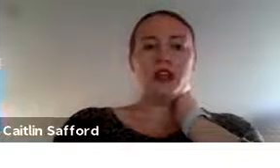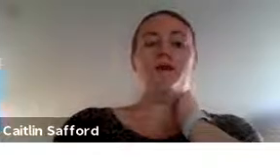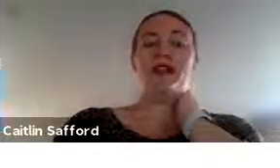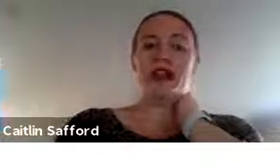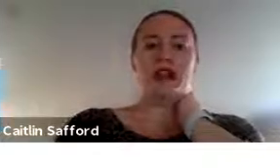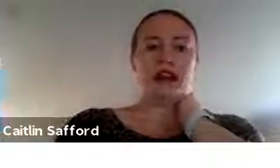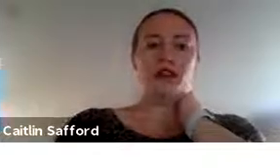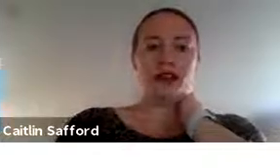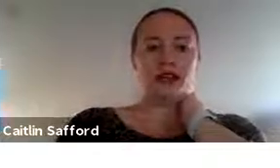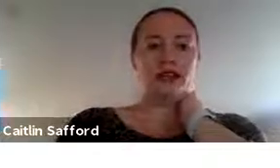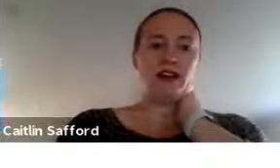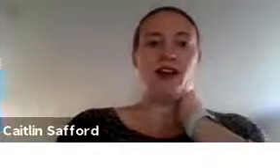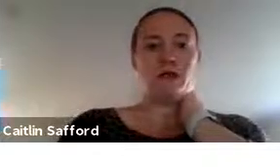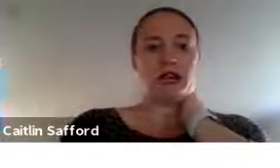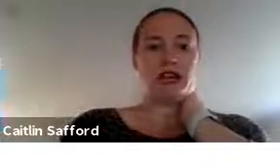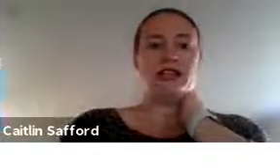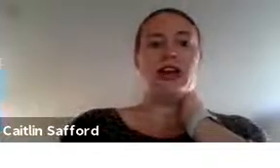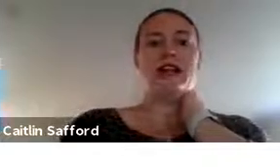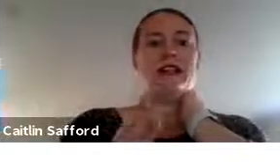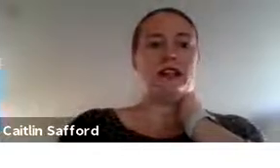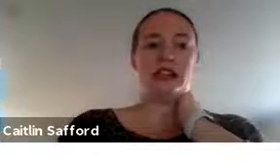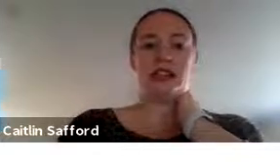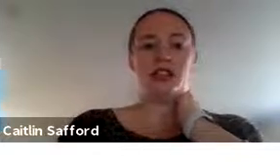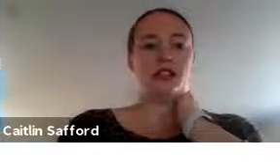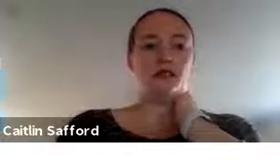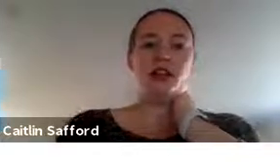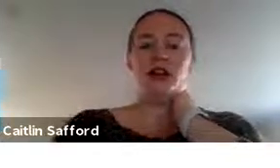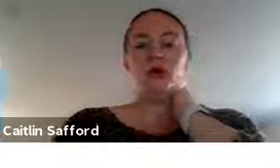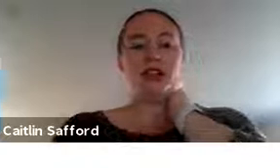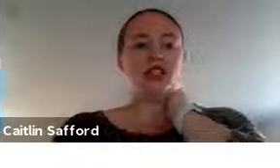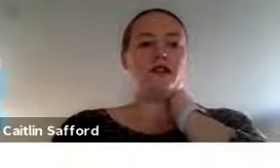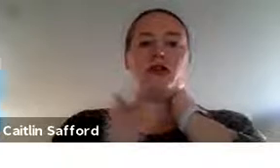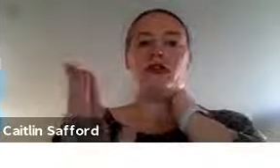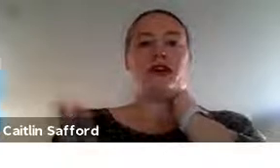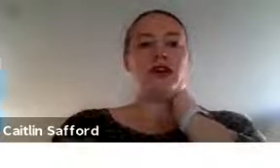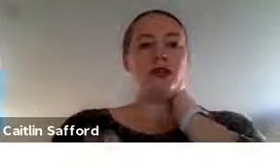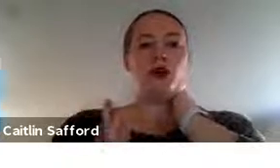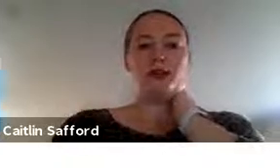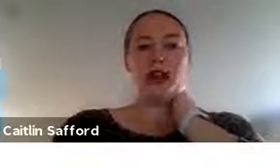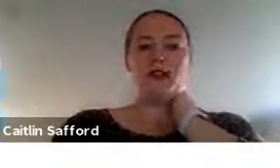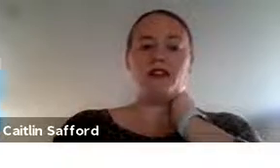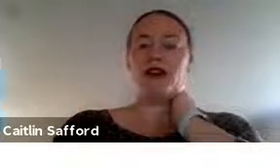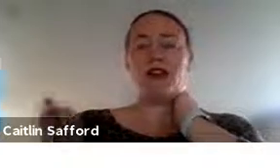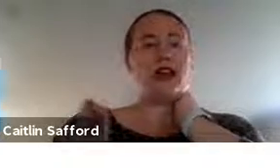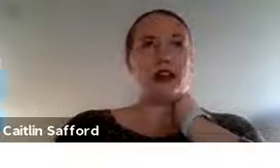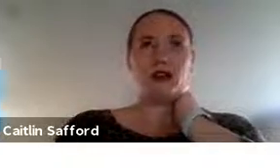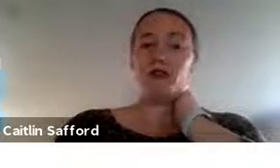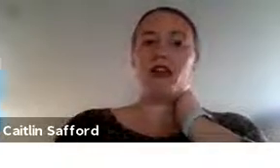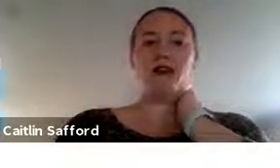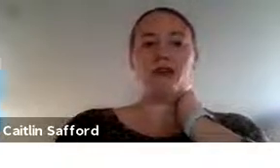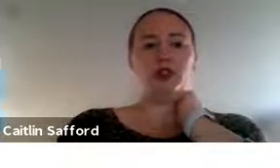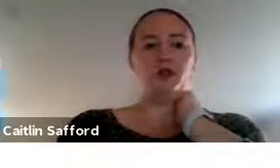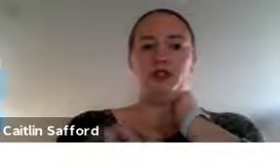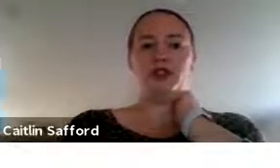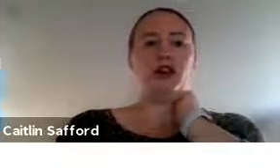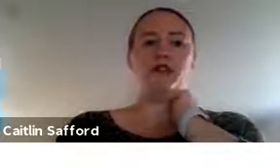MCOs. But then I agree, like on the non-Medicaid side and the delineation of when it shifts over and what the payer is around that, I really